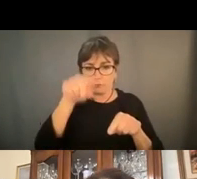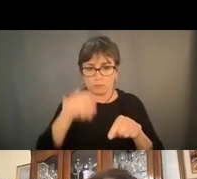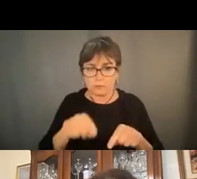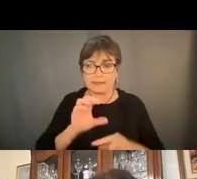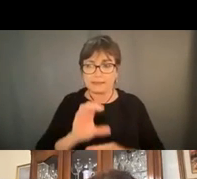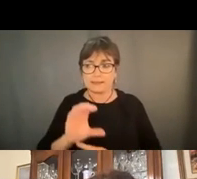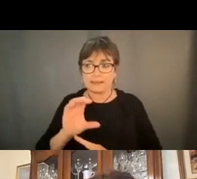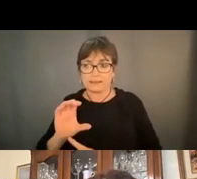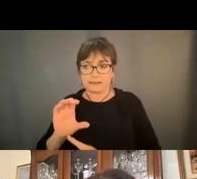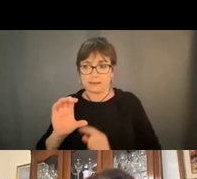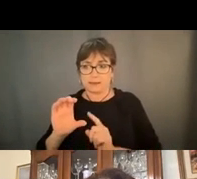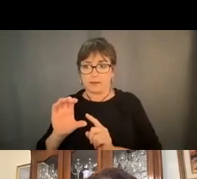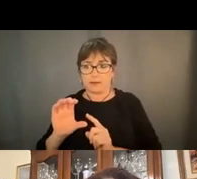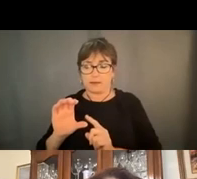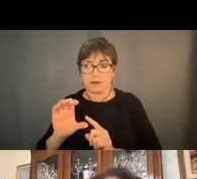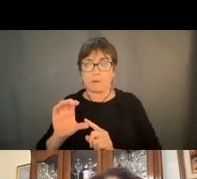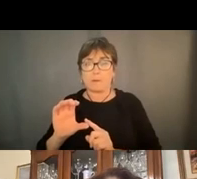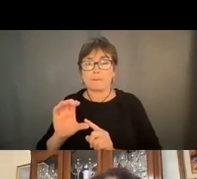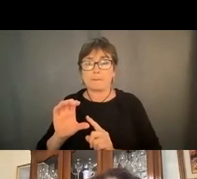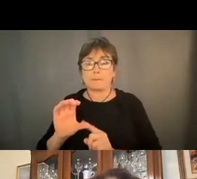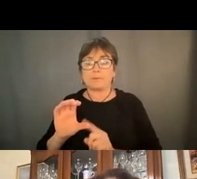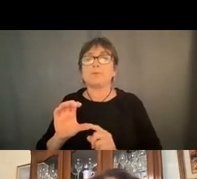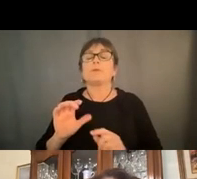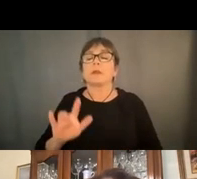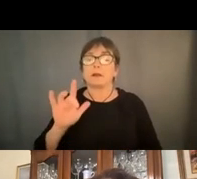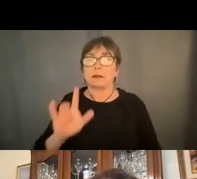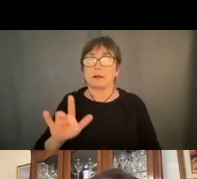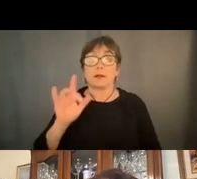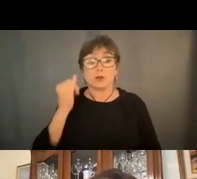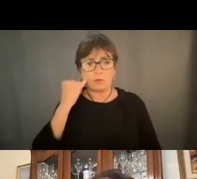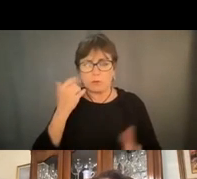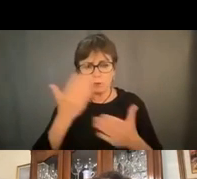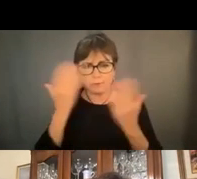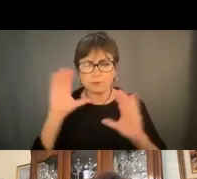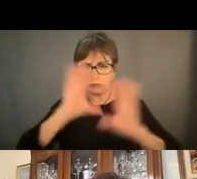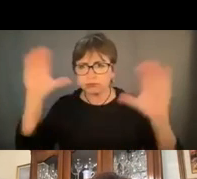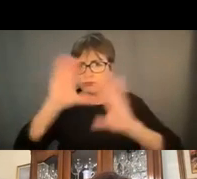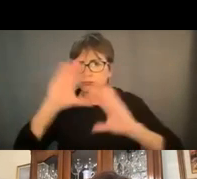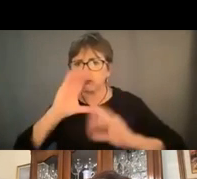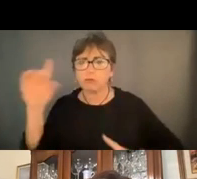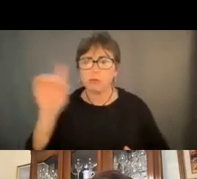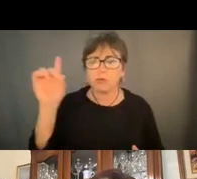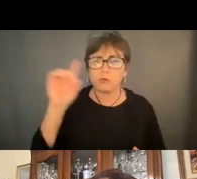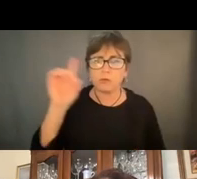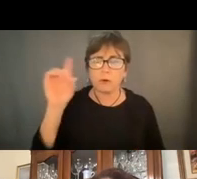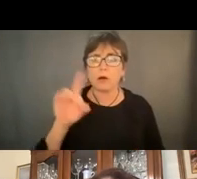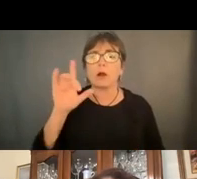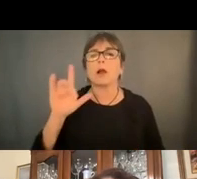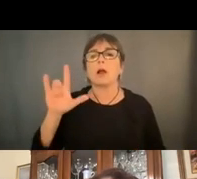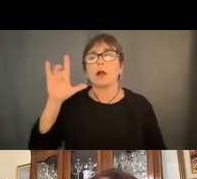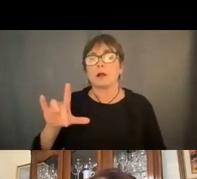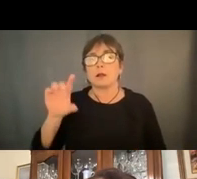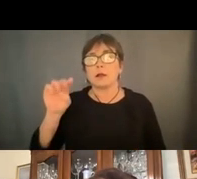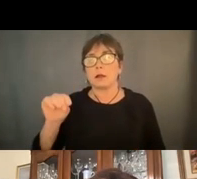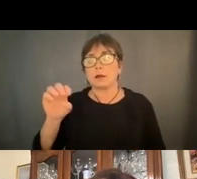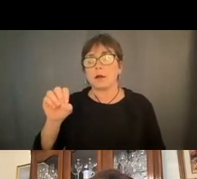live captioning, closed captioning button. And if you don't see it, click on the more button, and